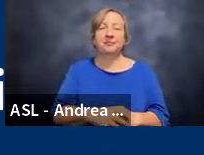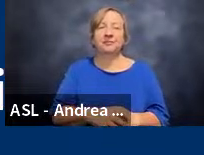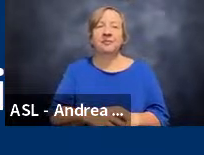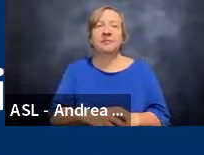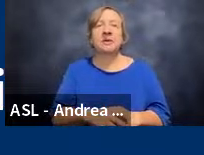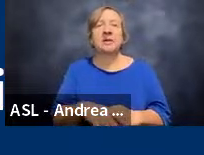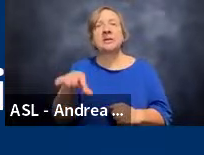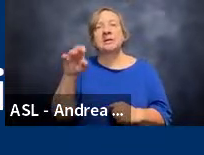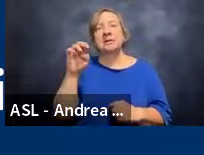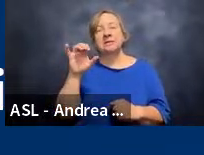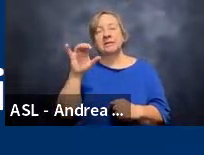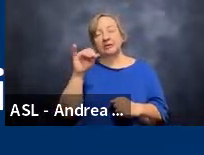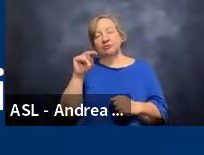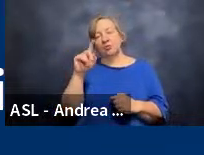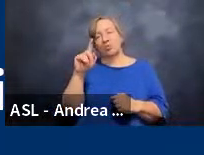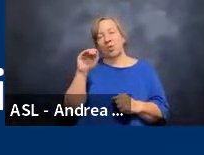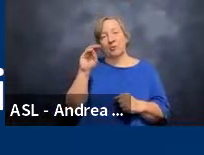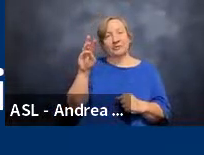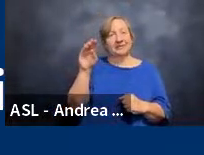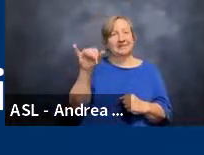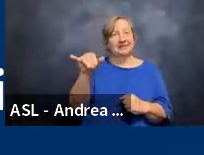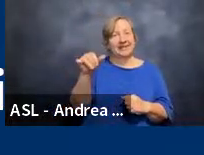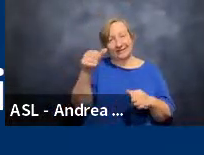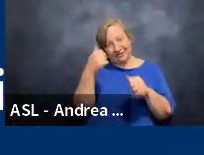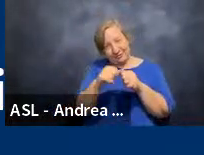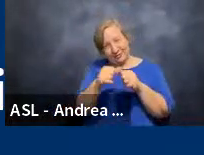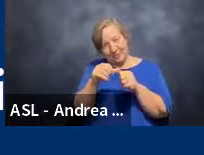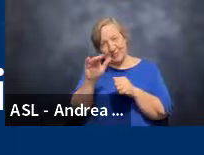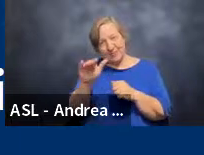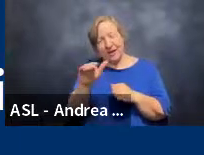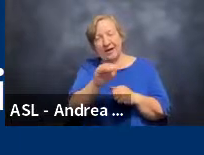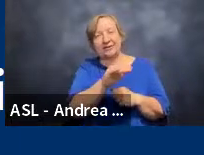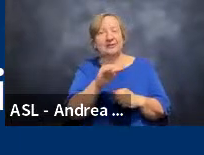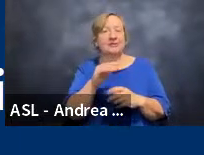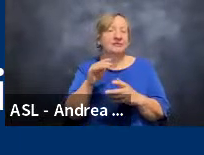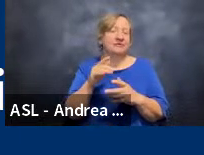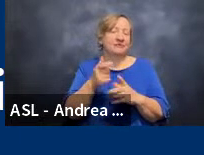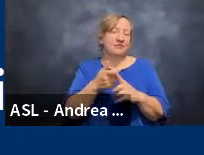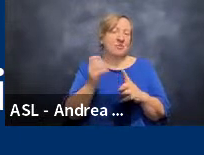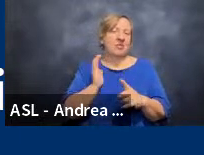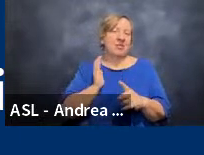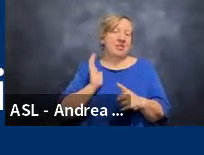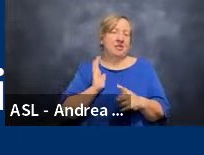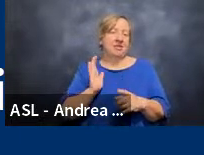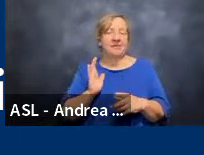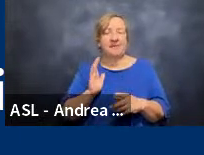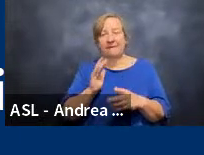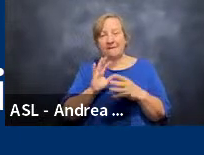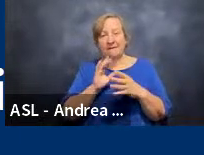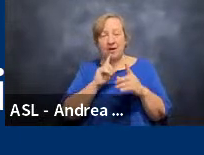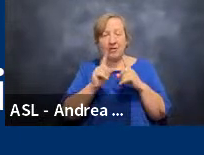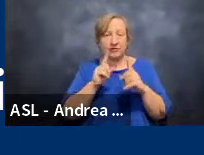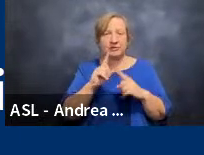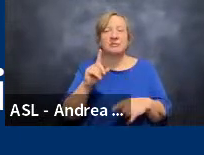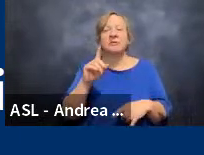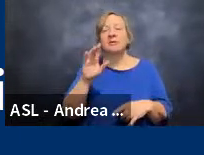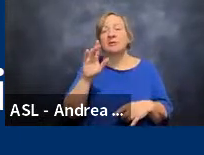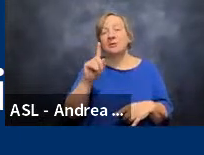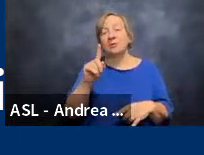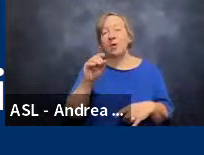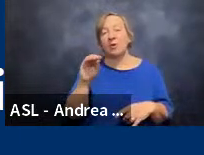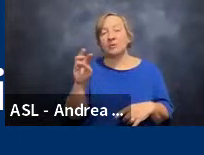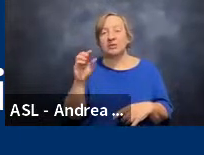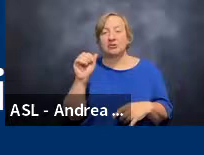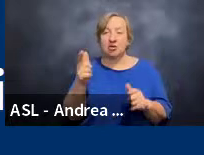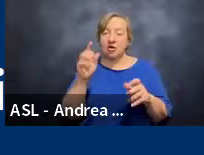So Section 106 is a little reminder here, based on our last conversation. Section 106 is a process that all federal agencies